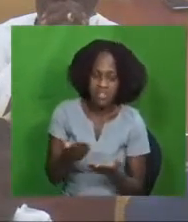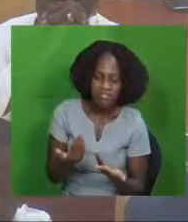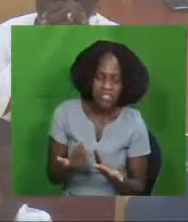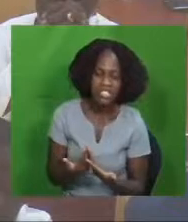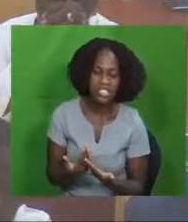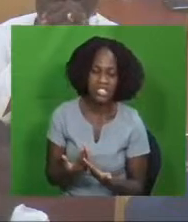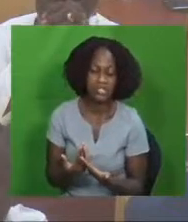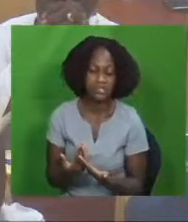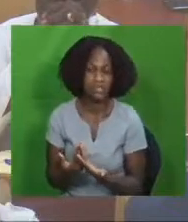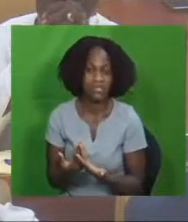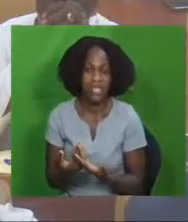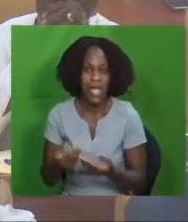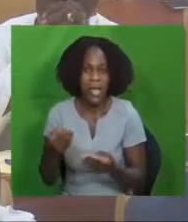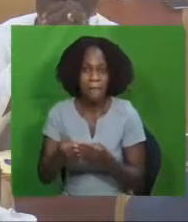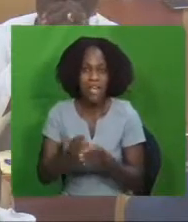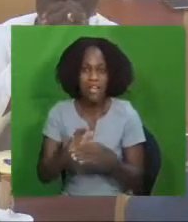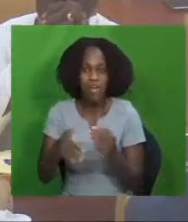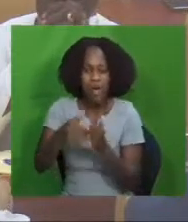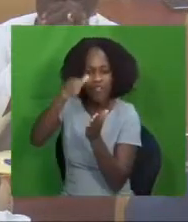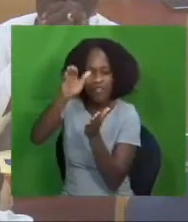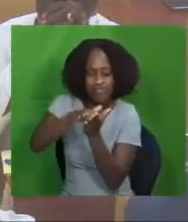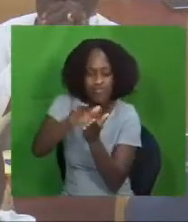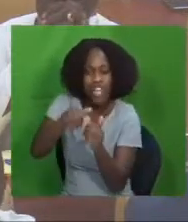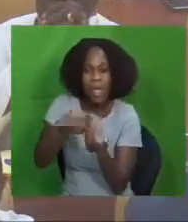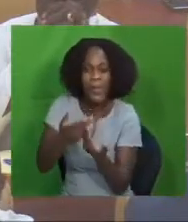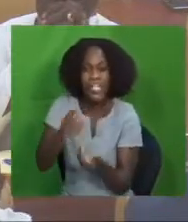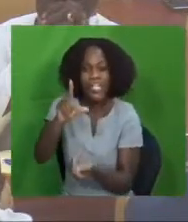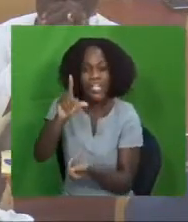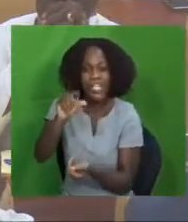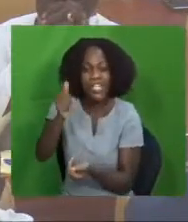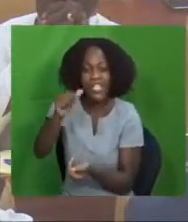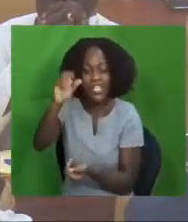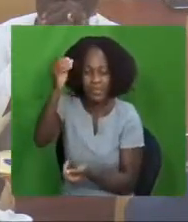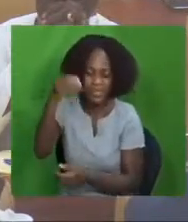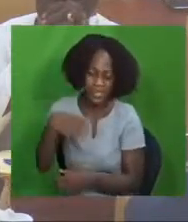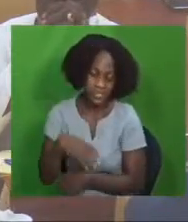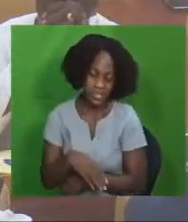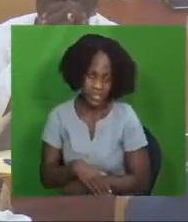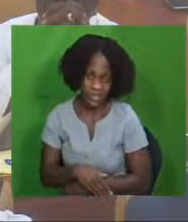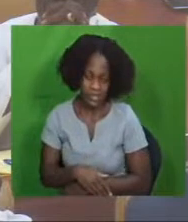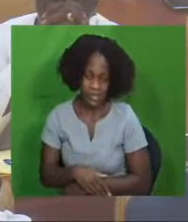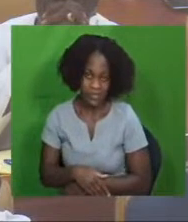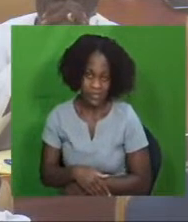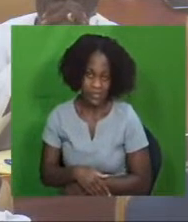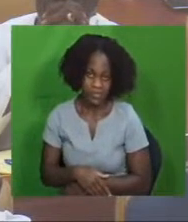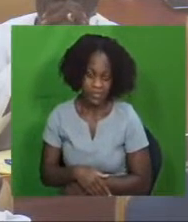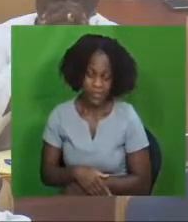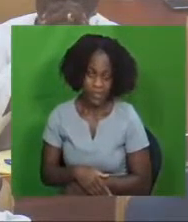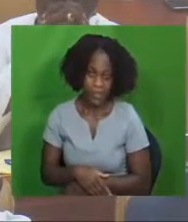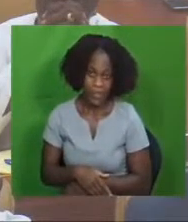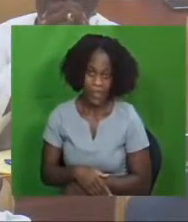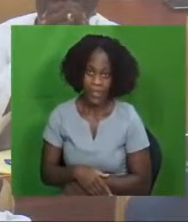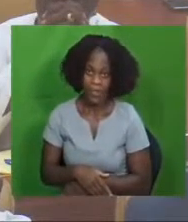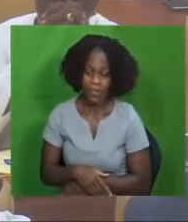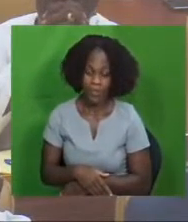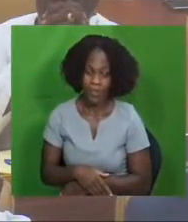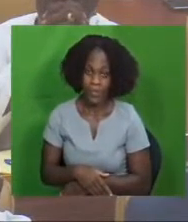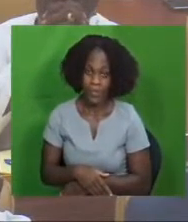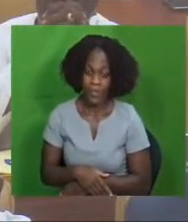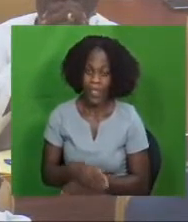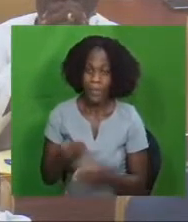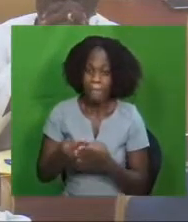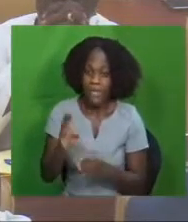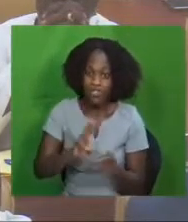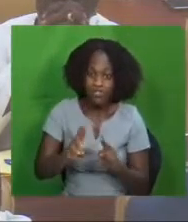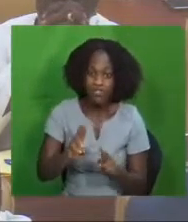further 10%. Mr. Speaker, capital expenditure in the budget is 16 billion. So if he's taking 10%